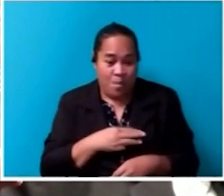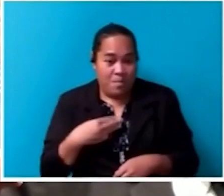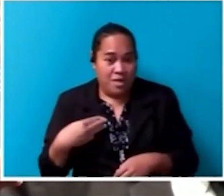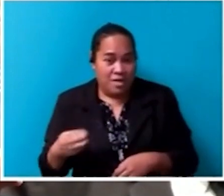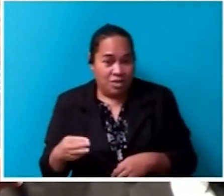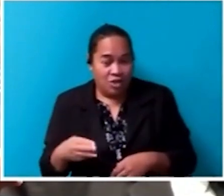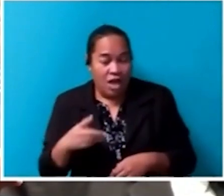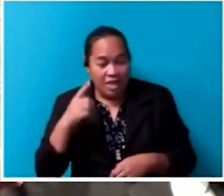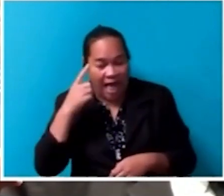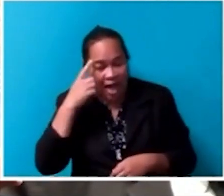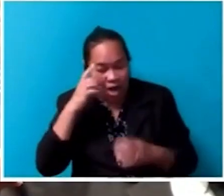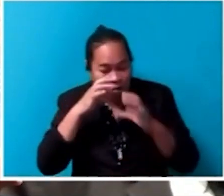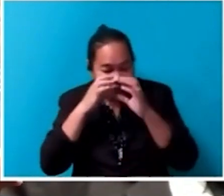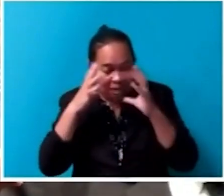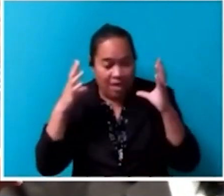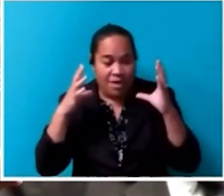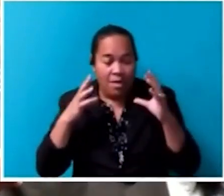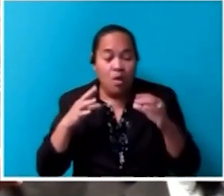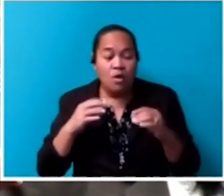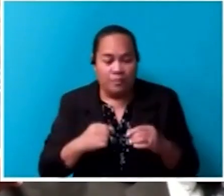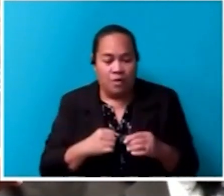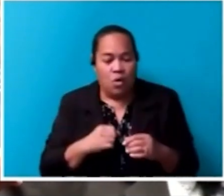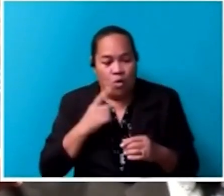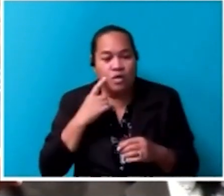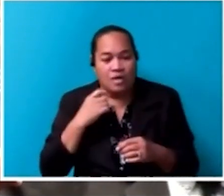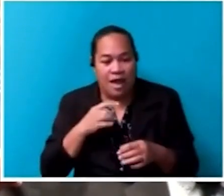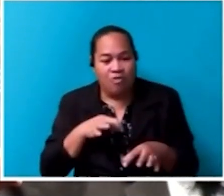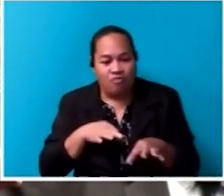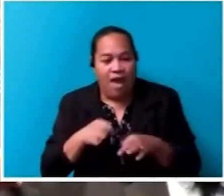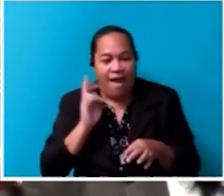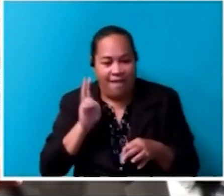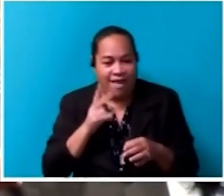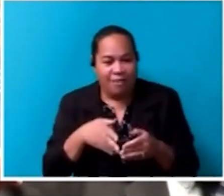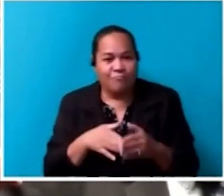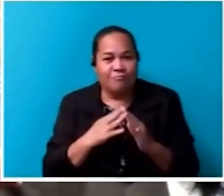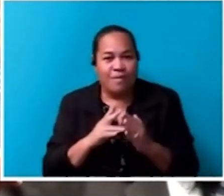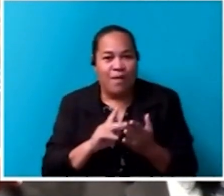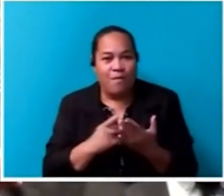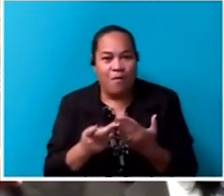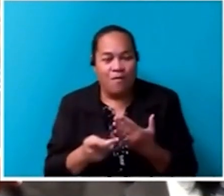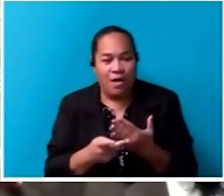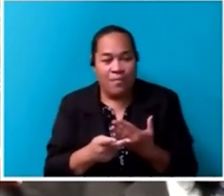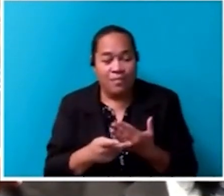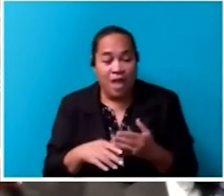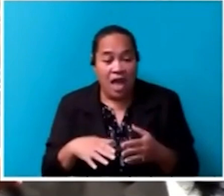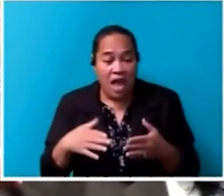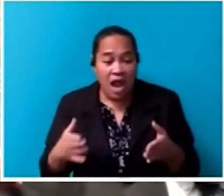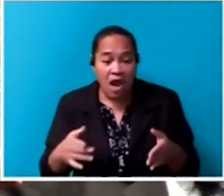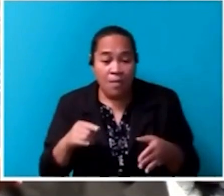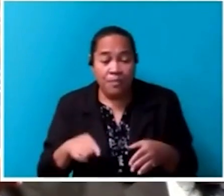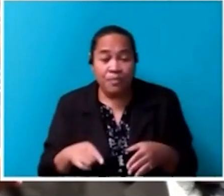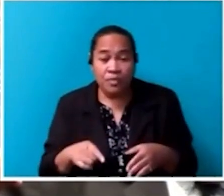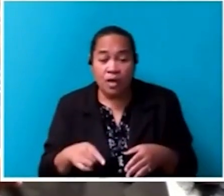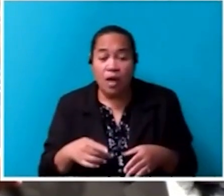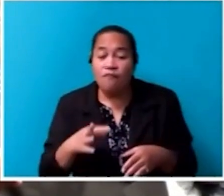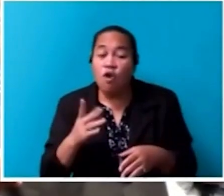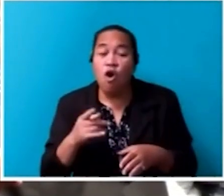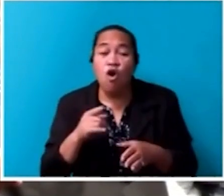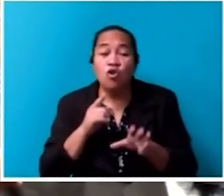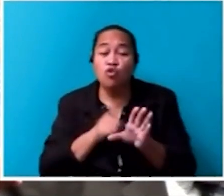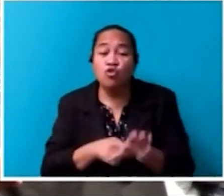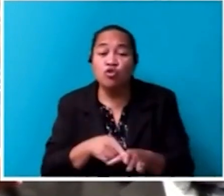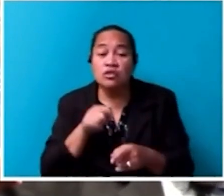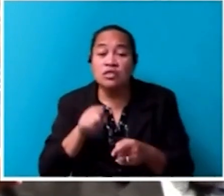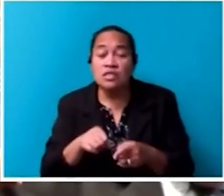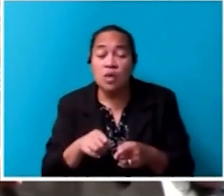the concept through the Easter on the Park program. This time, we reached out to youths and street